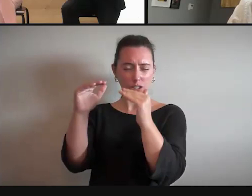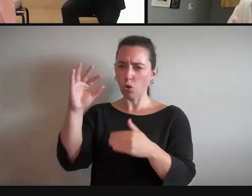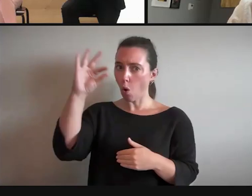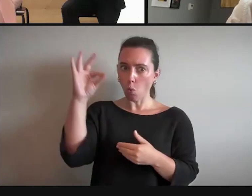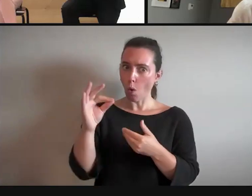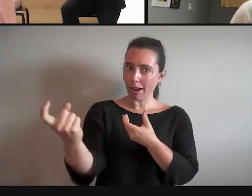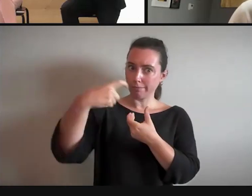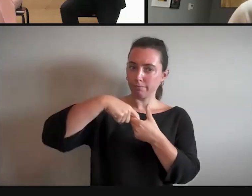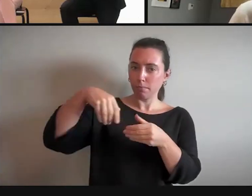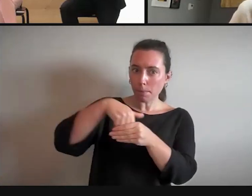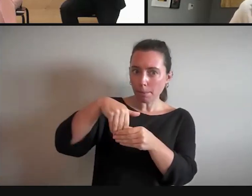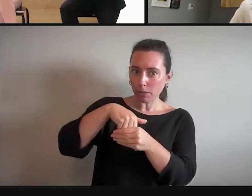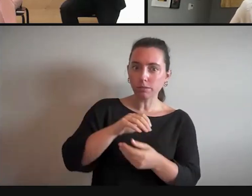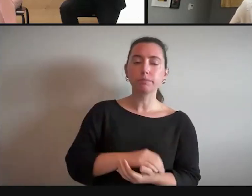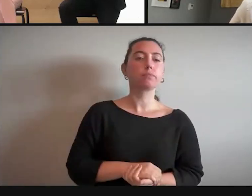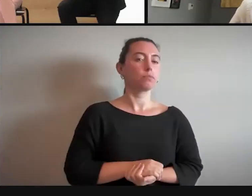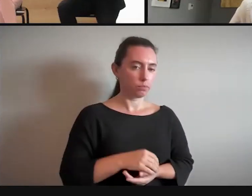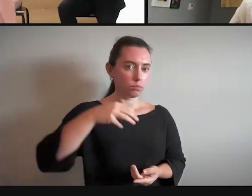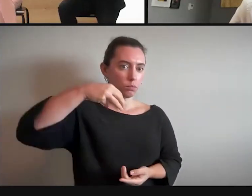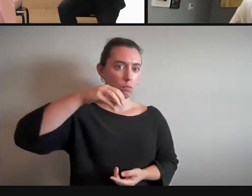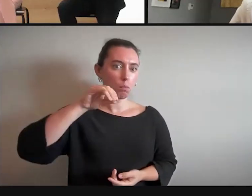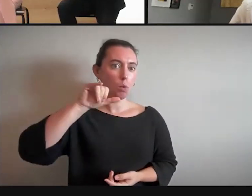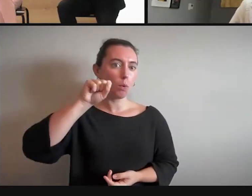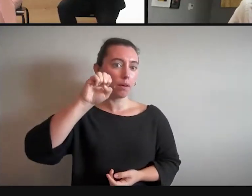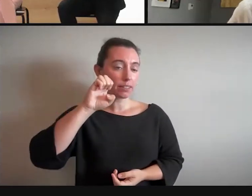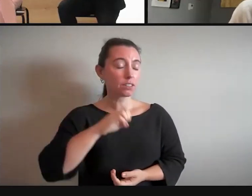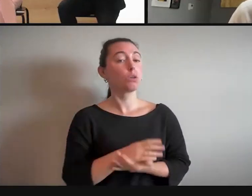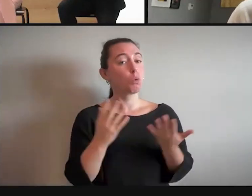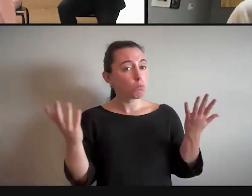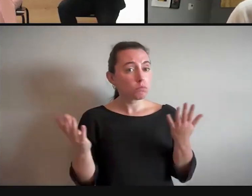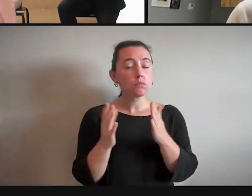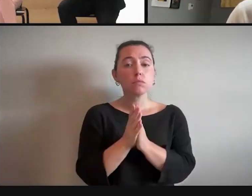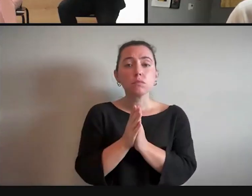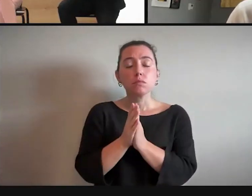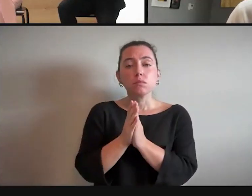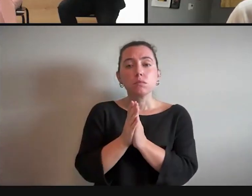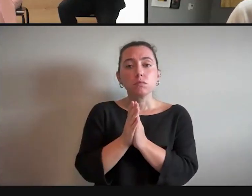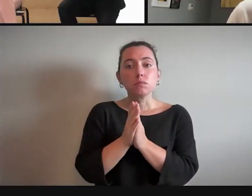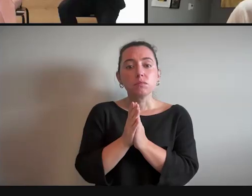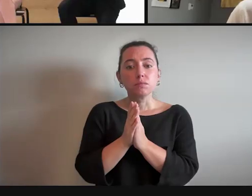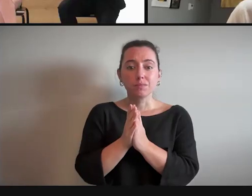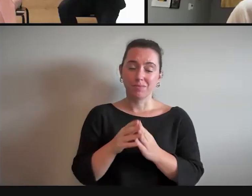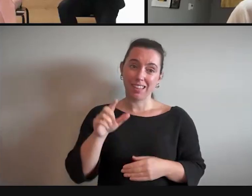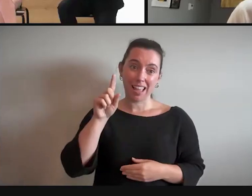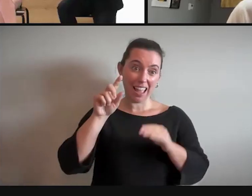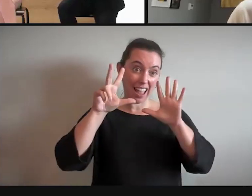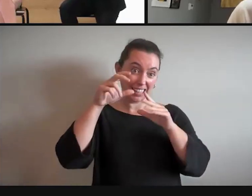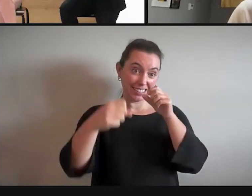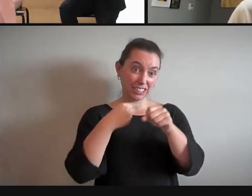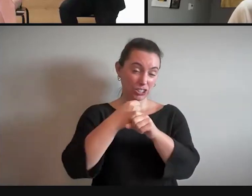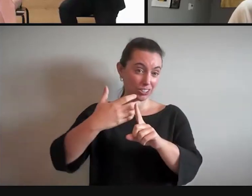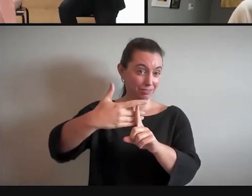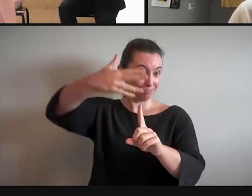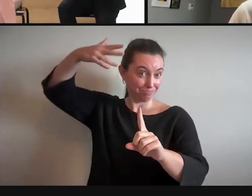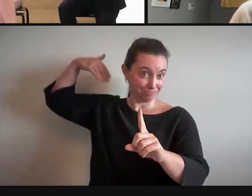place? So, well, I started Ipedis 18 years ago, and 18